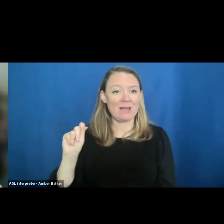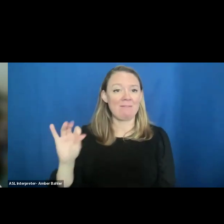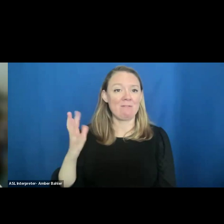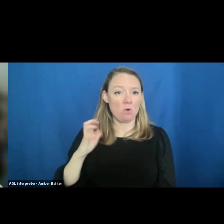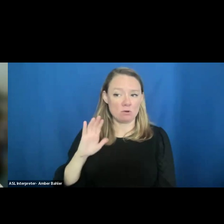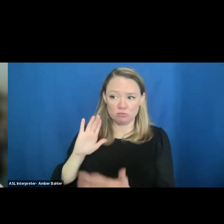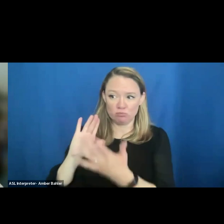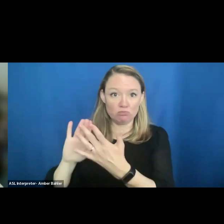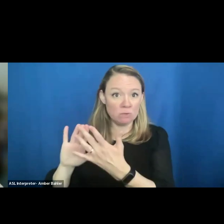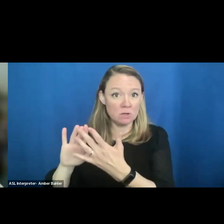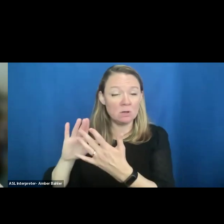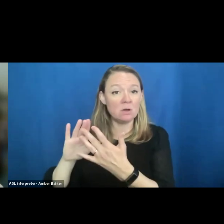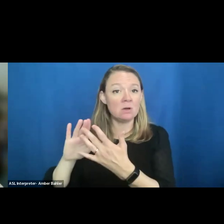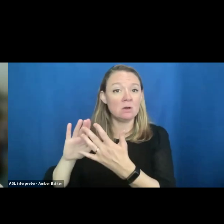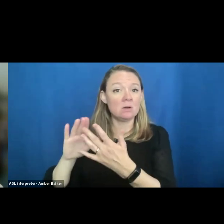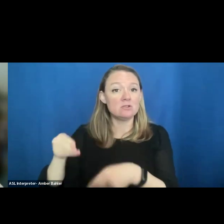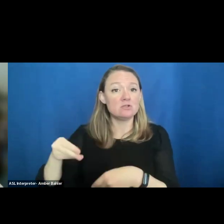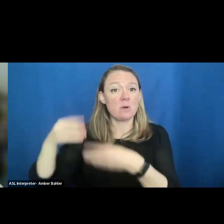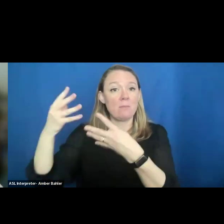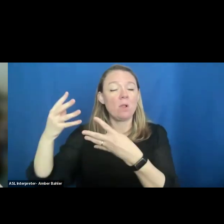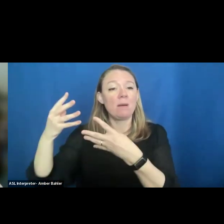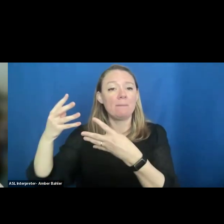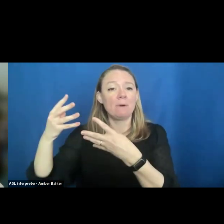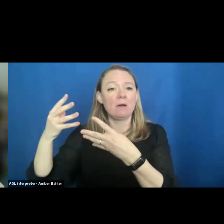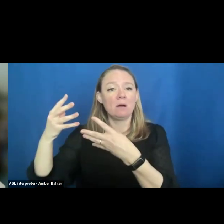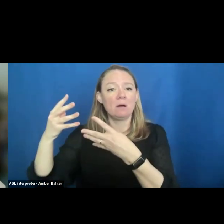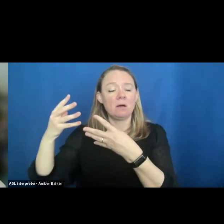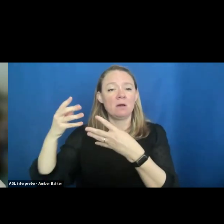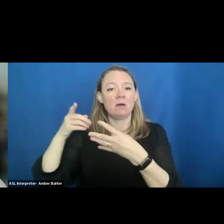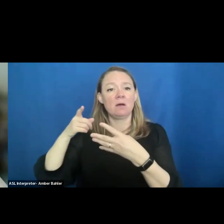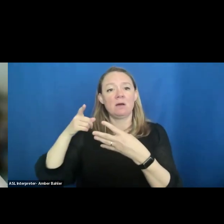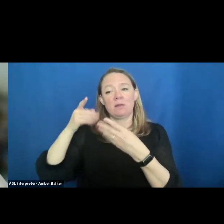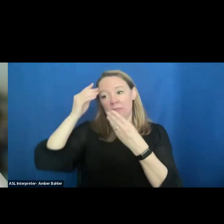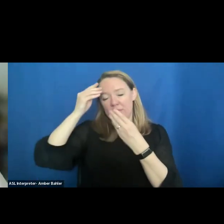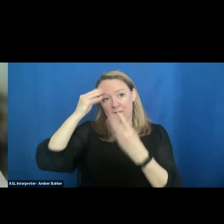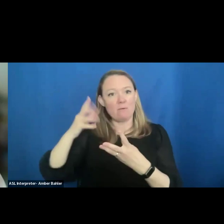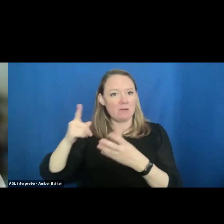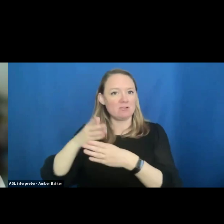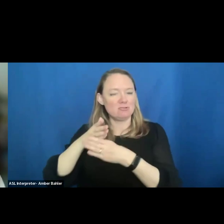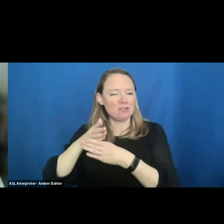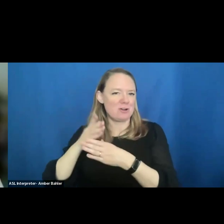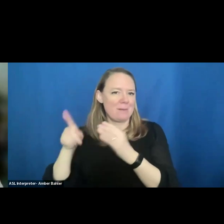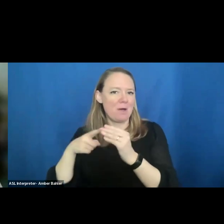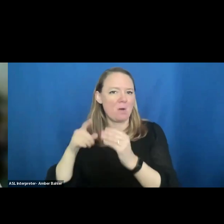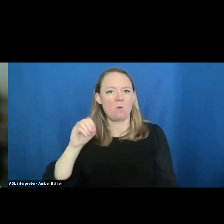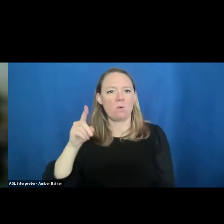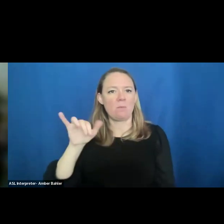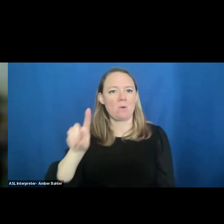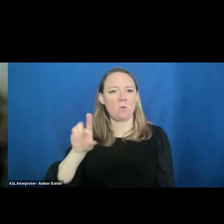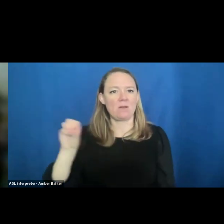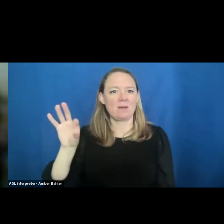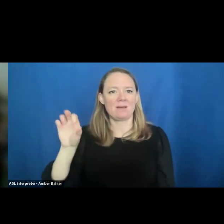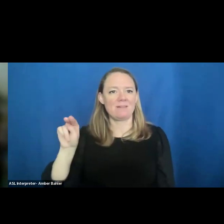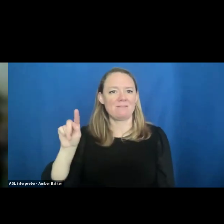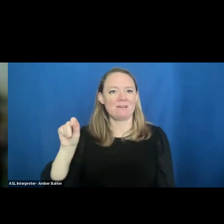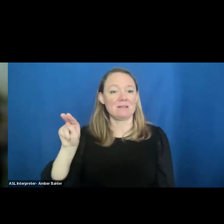access the materials that she shared on opioid and fentanyl awareness campaigns. I am going, it looks like we're doing okay